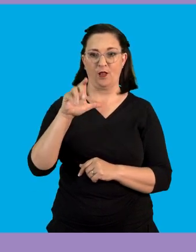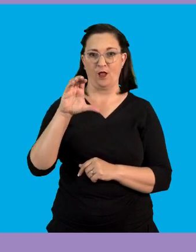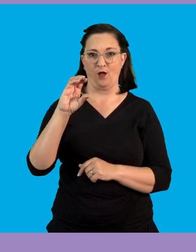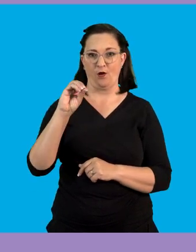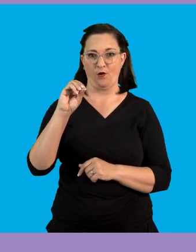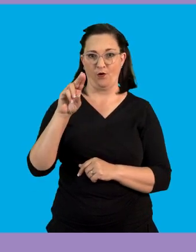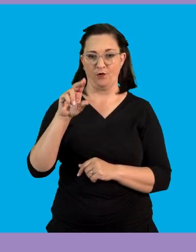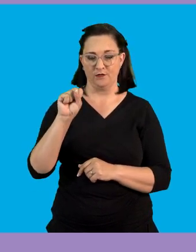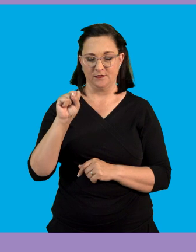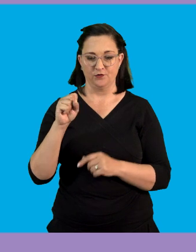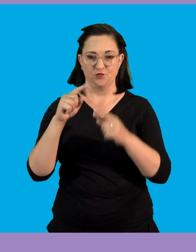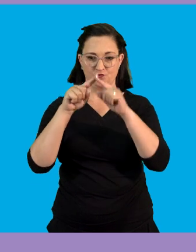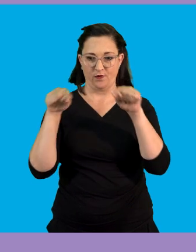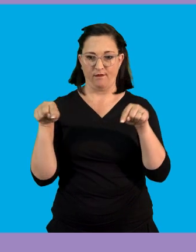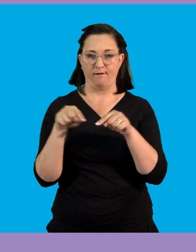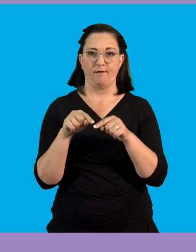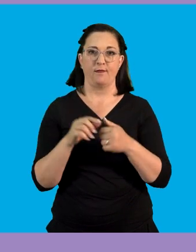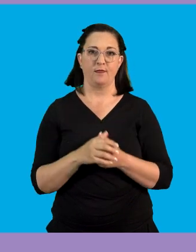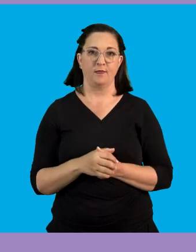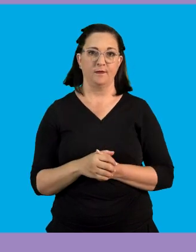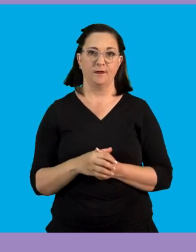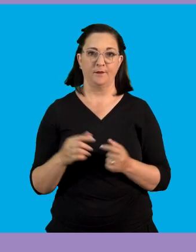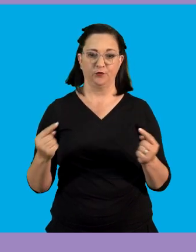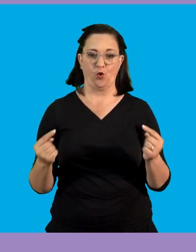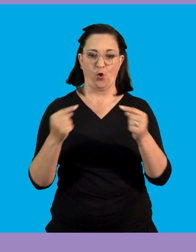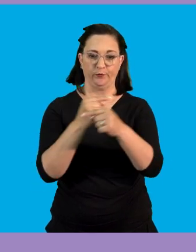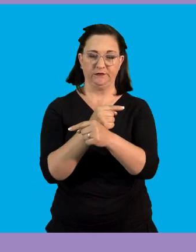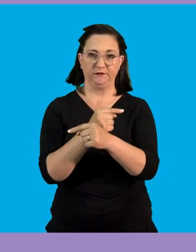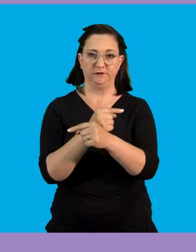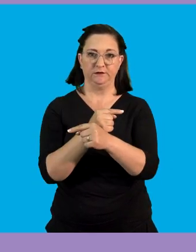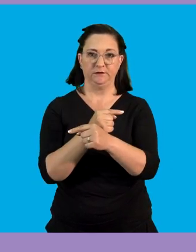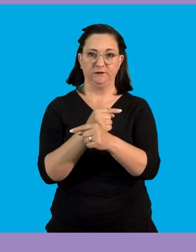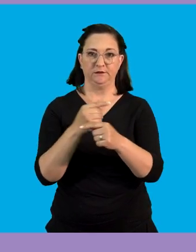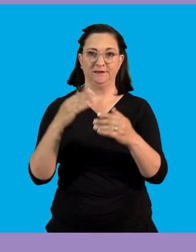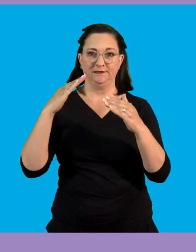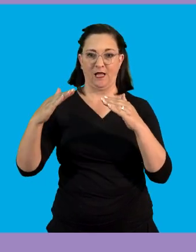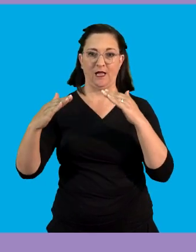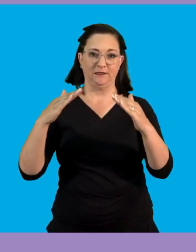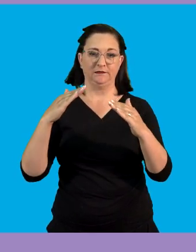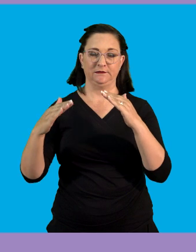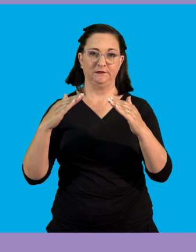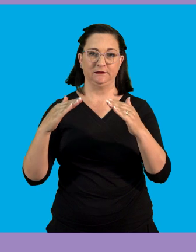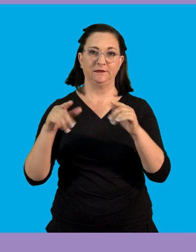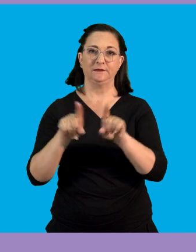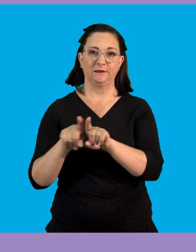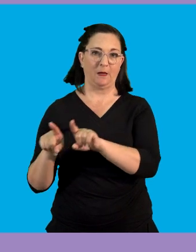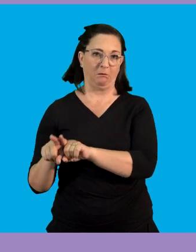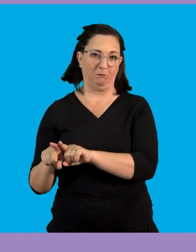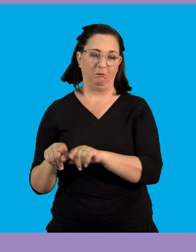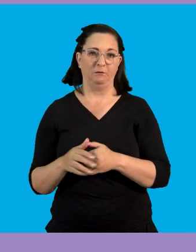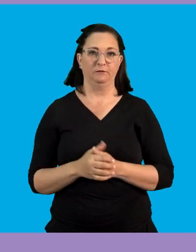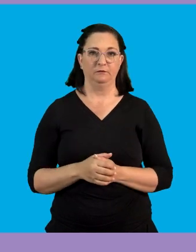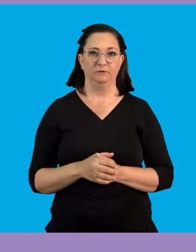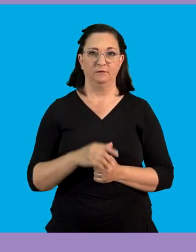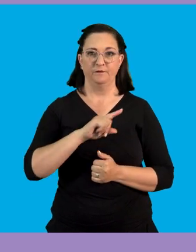triangle, because the two angles that are equal would also have opposite them the sides that are